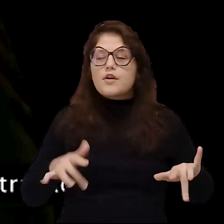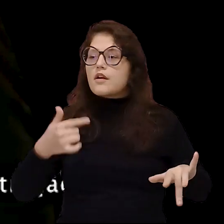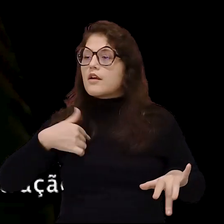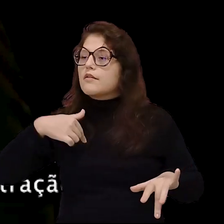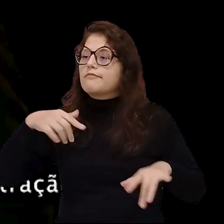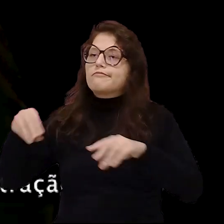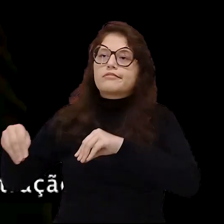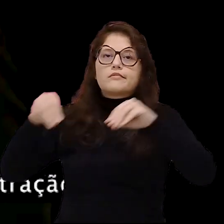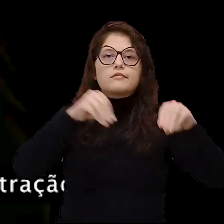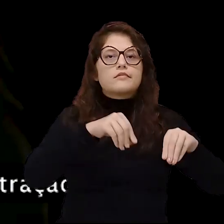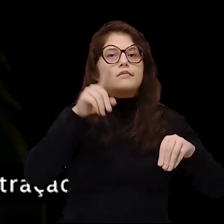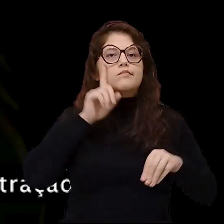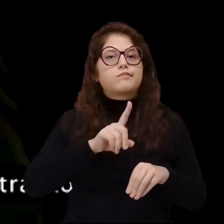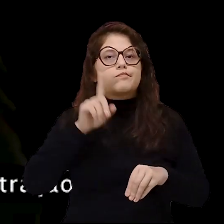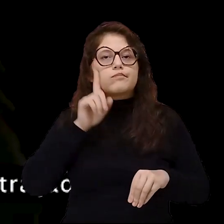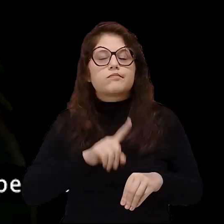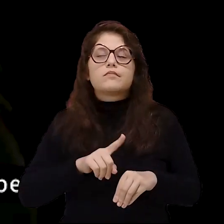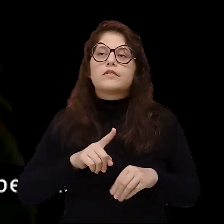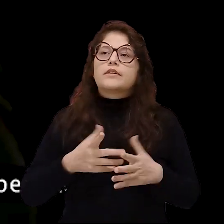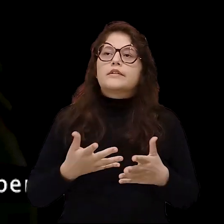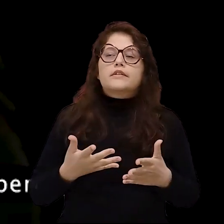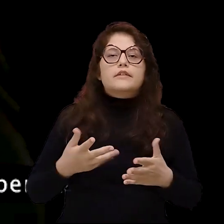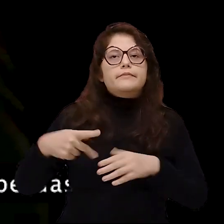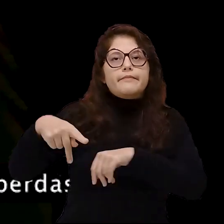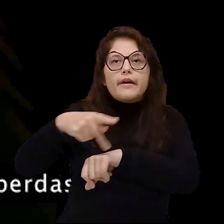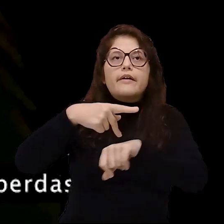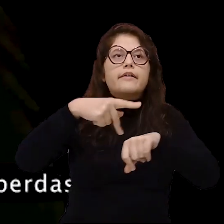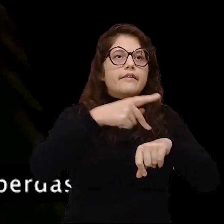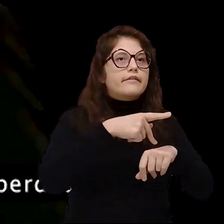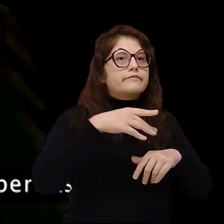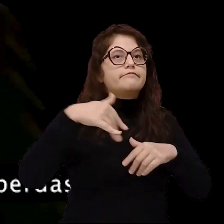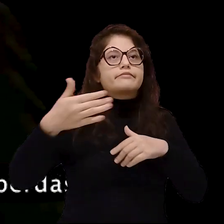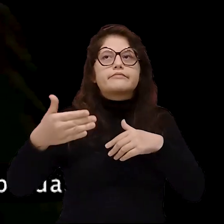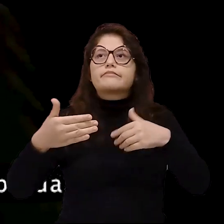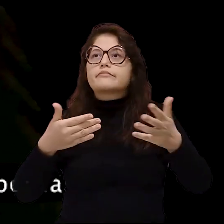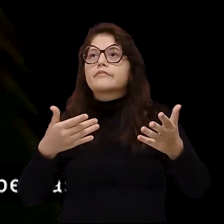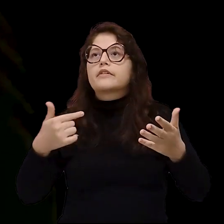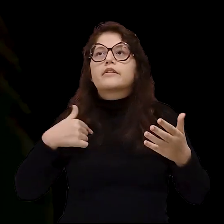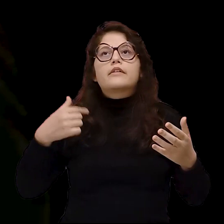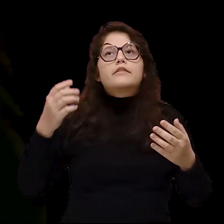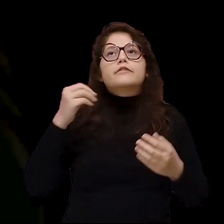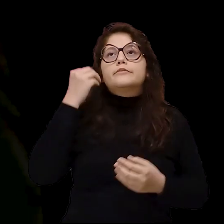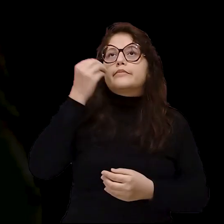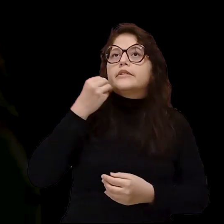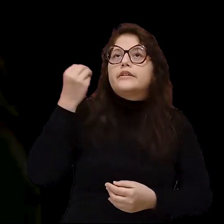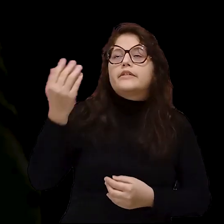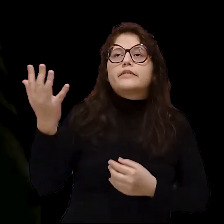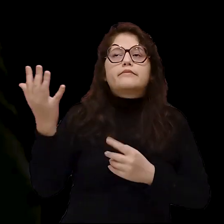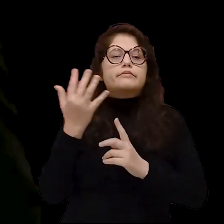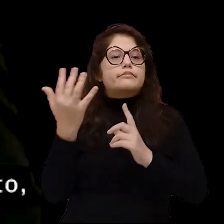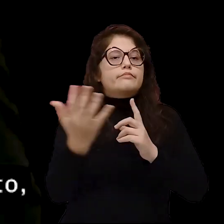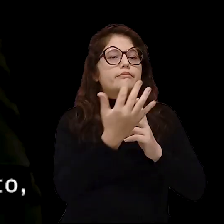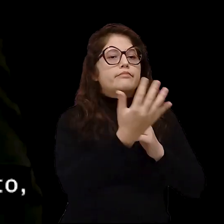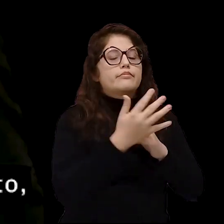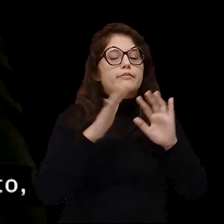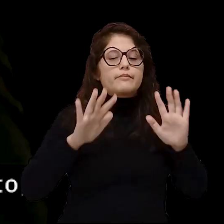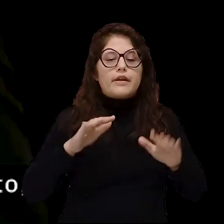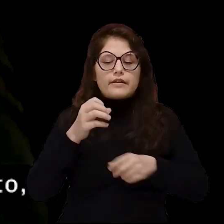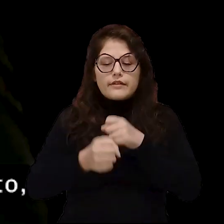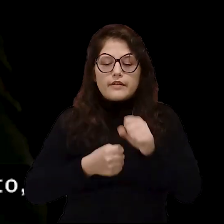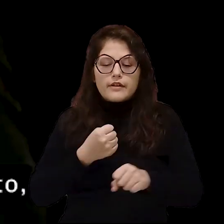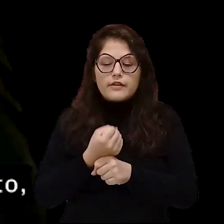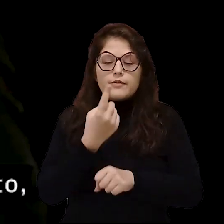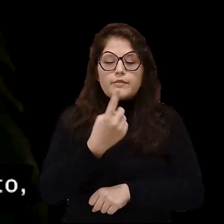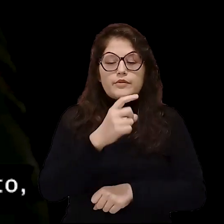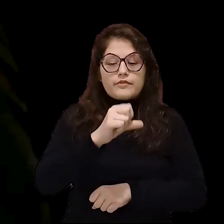to a concentration camp. In 1991, I had a series of losses. My mother died, a relationship I'd